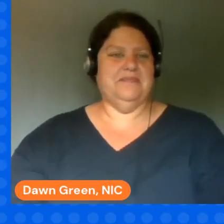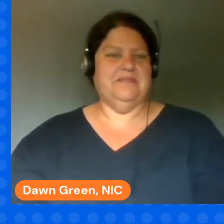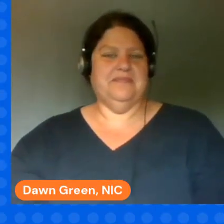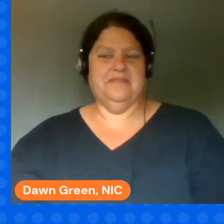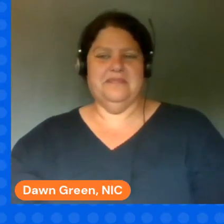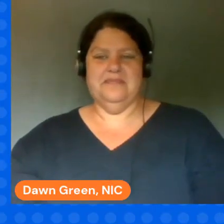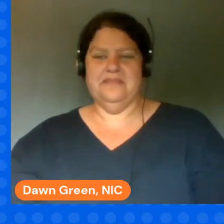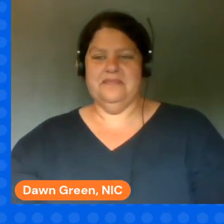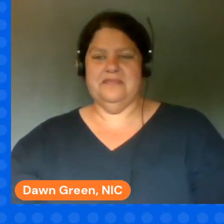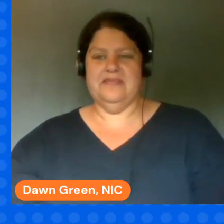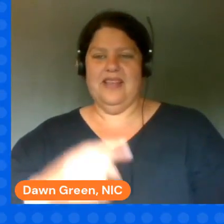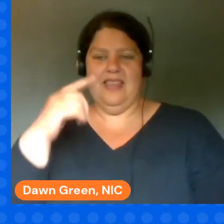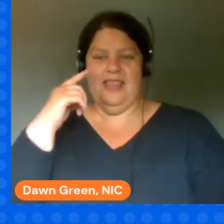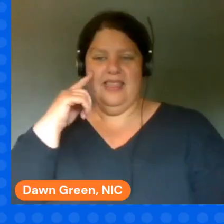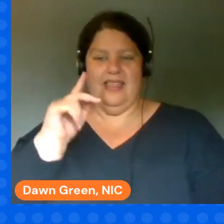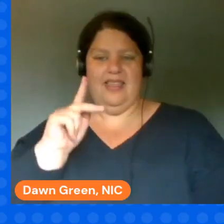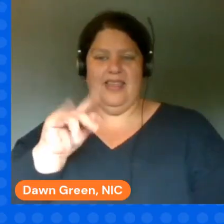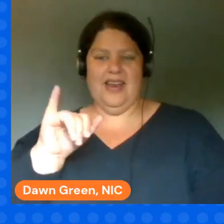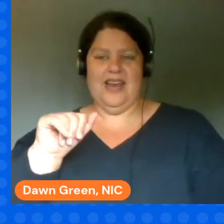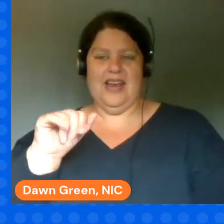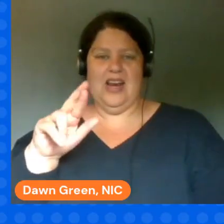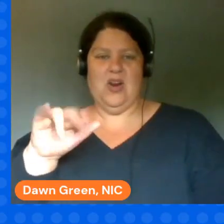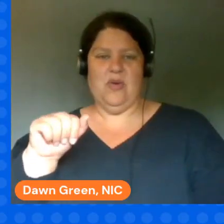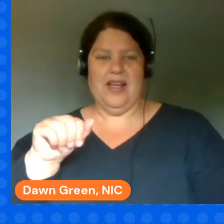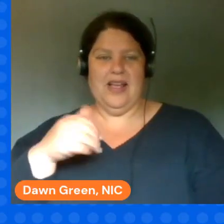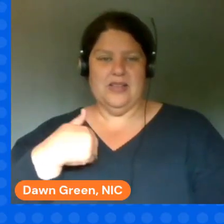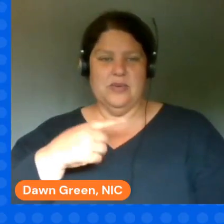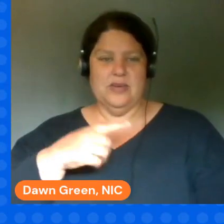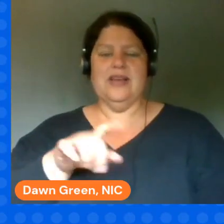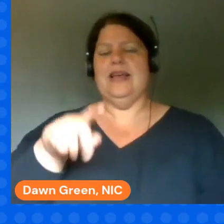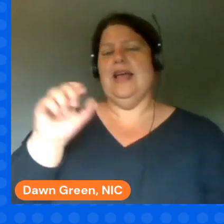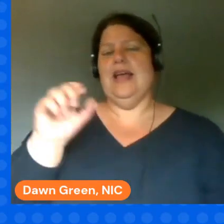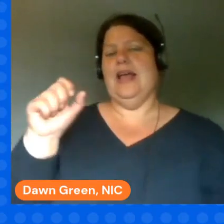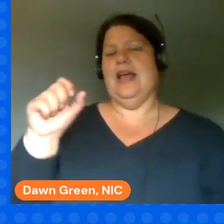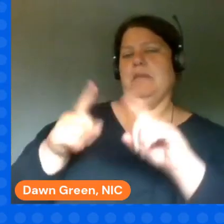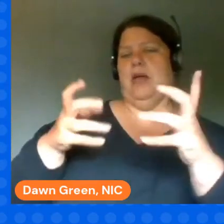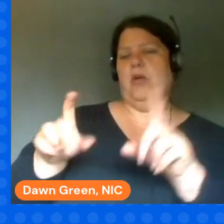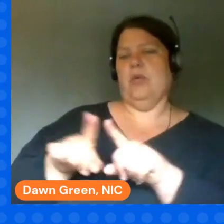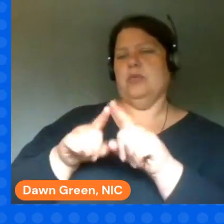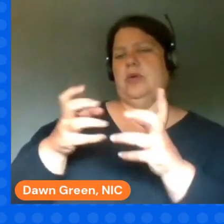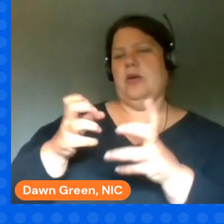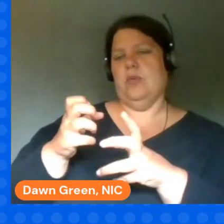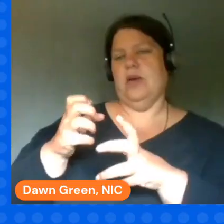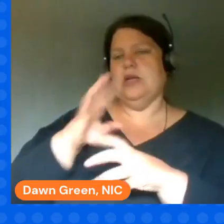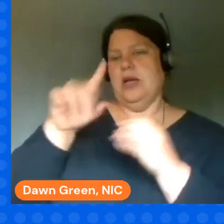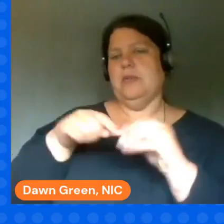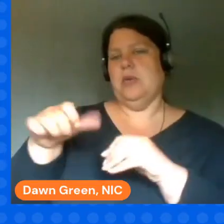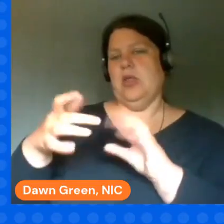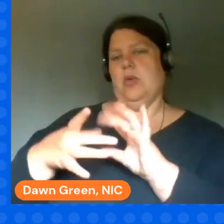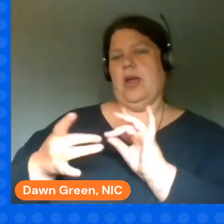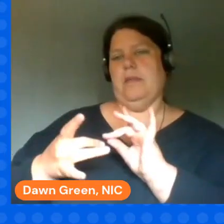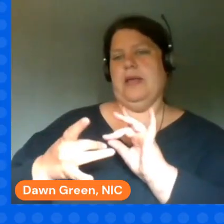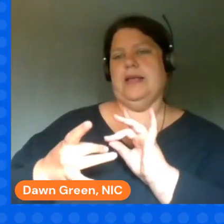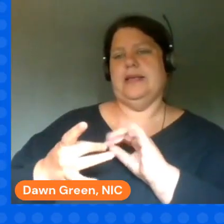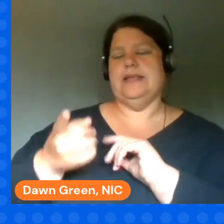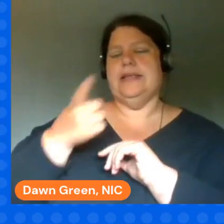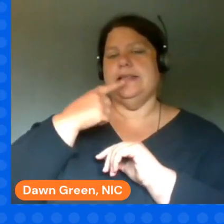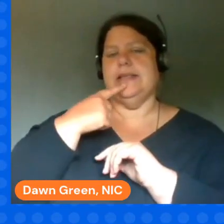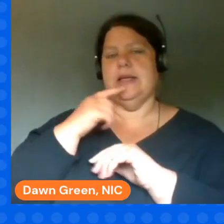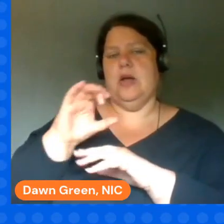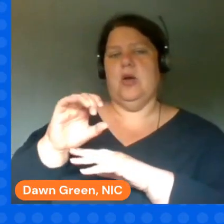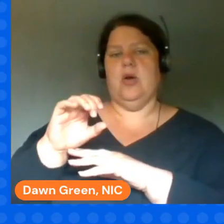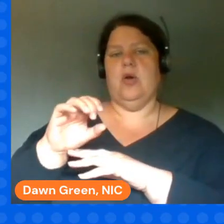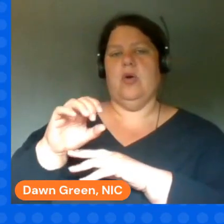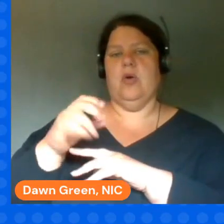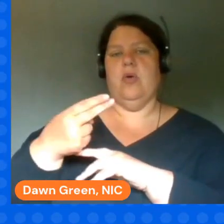think and also I want to bring like Lula's comment as well, like just saying that Chromebooks are such